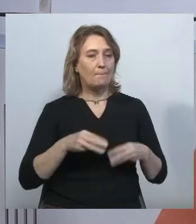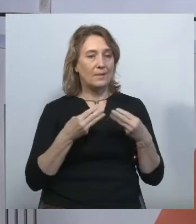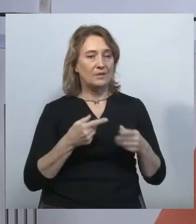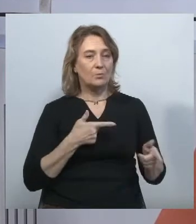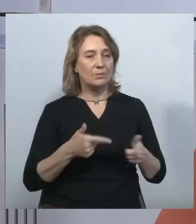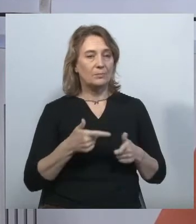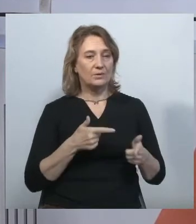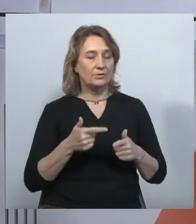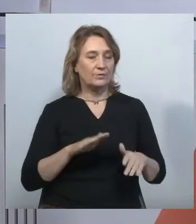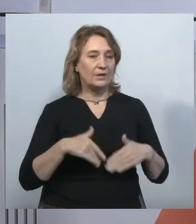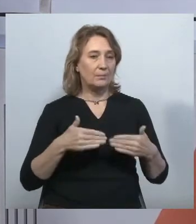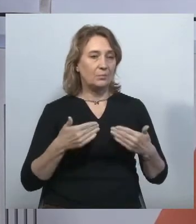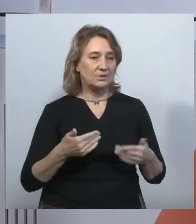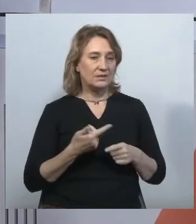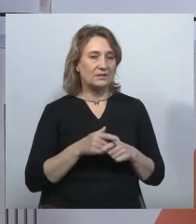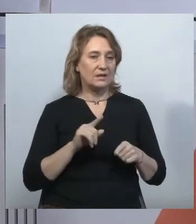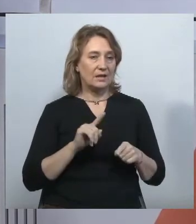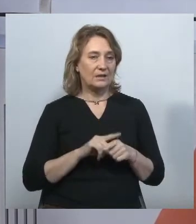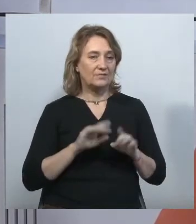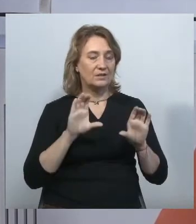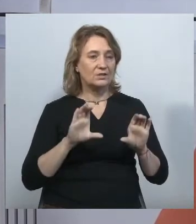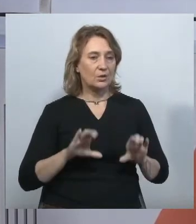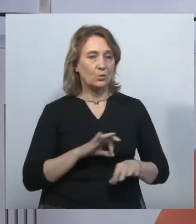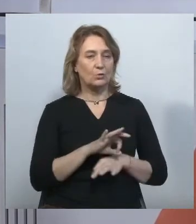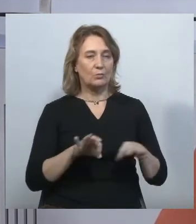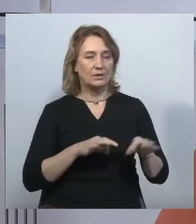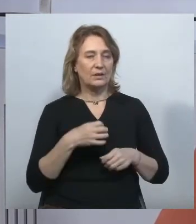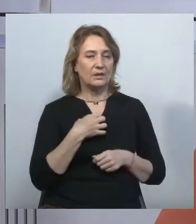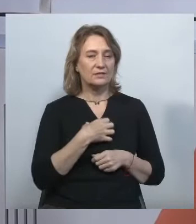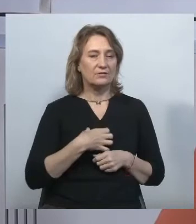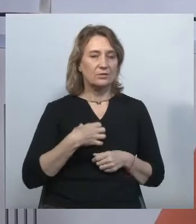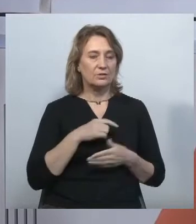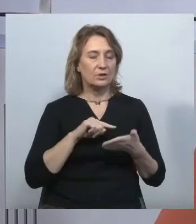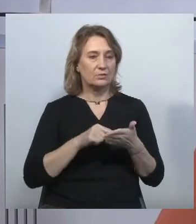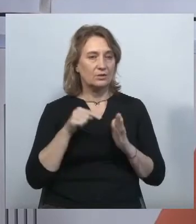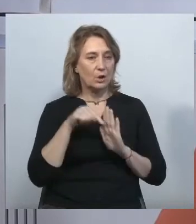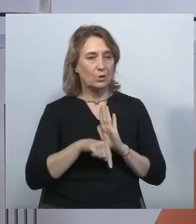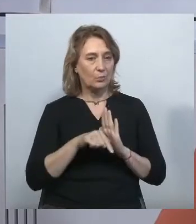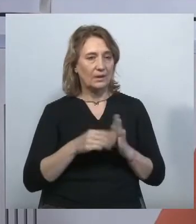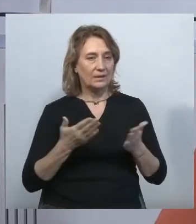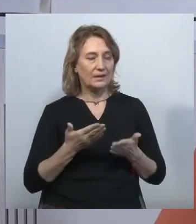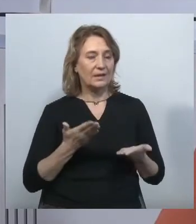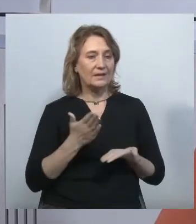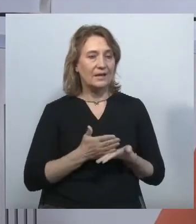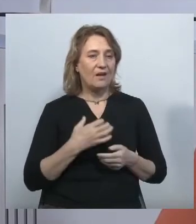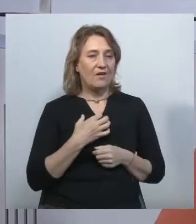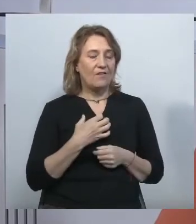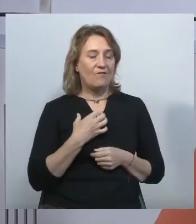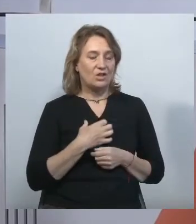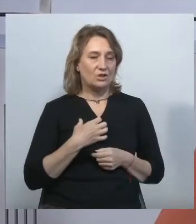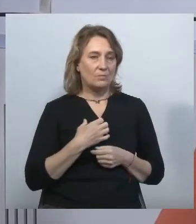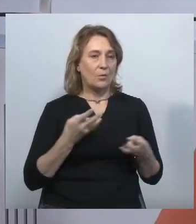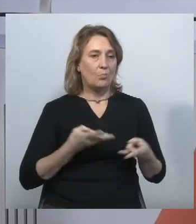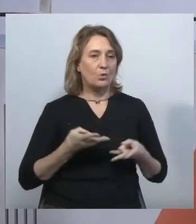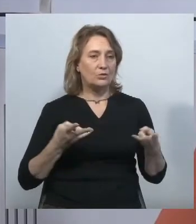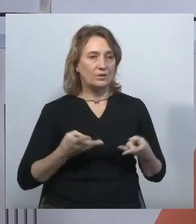the suggestions to this draft law, because we think that from the strategical point of view, globally it is important,